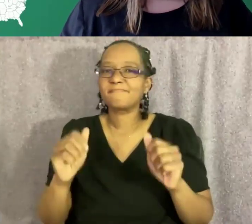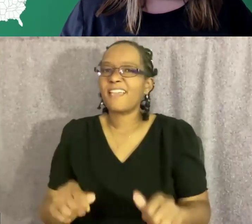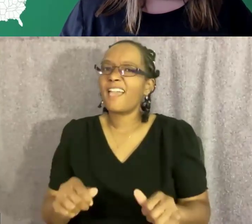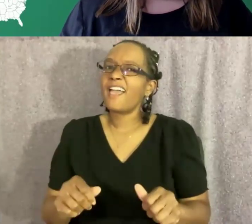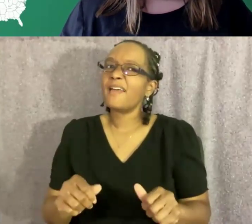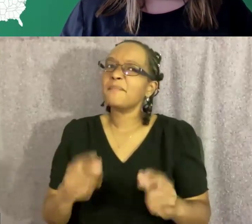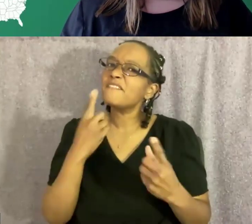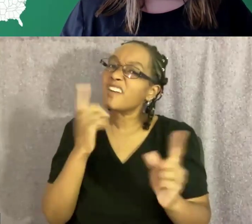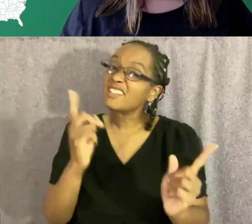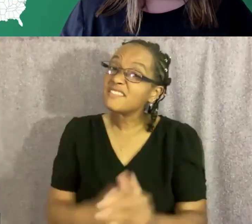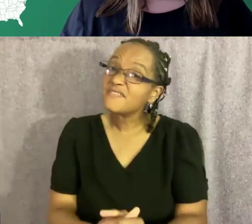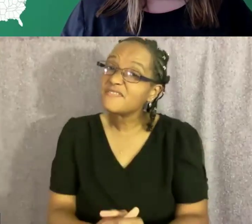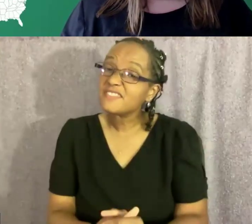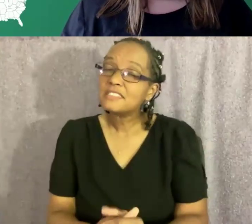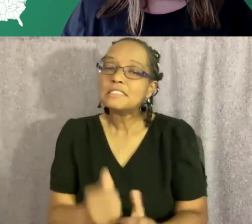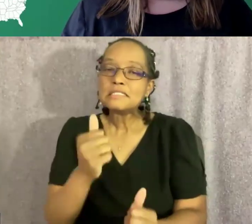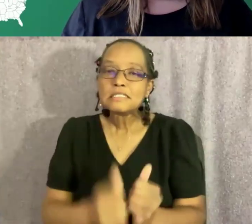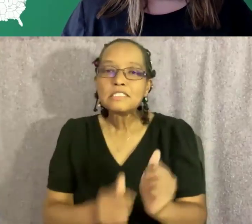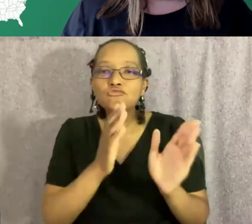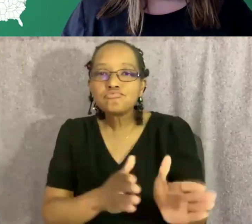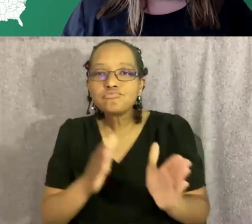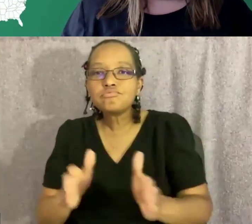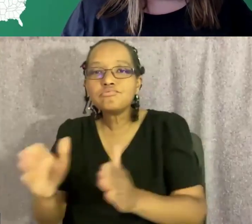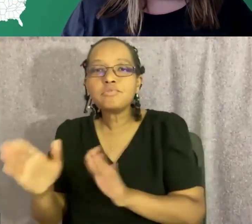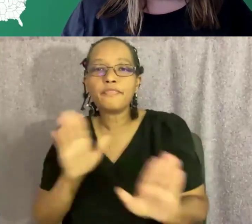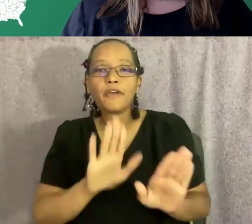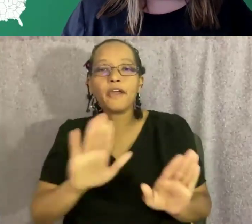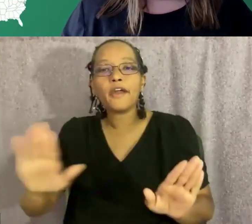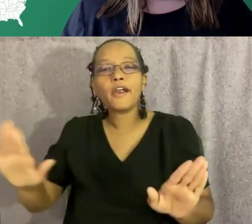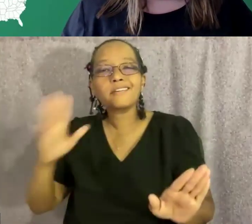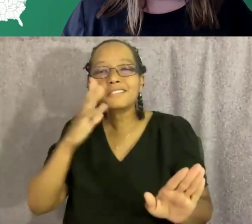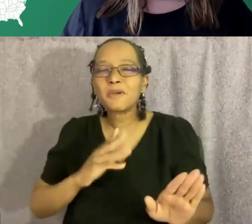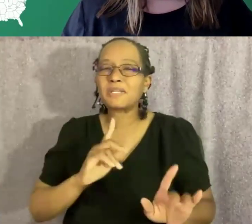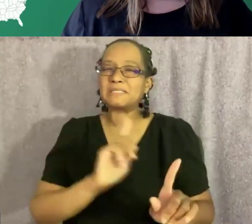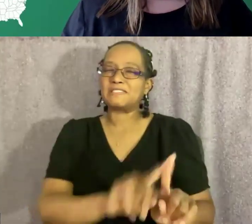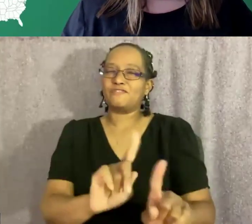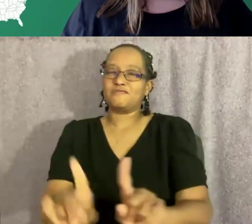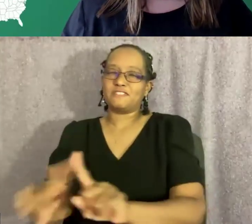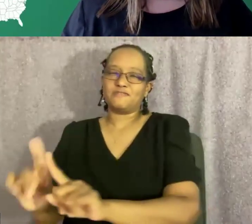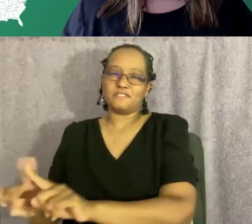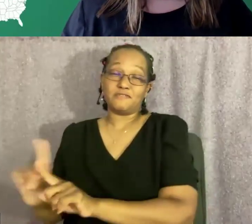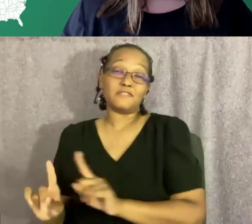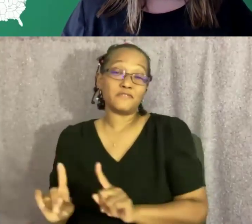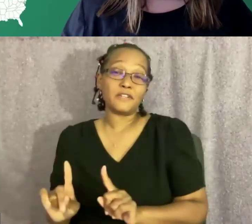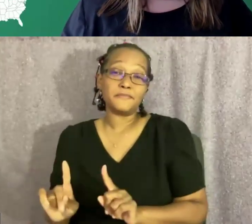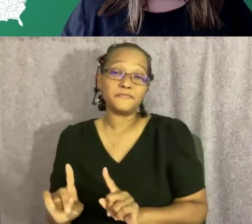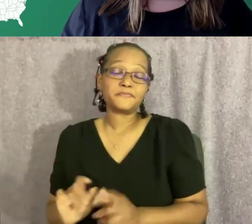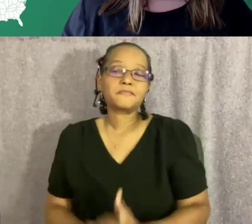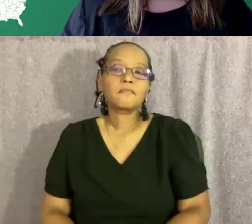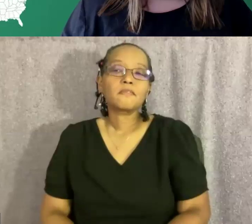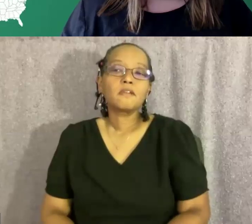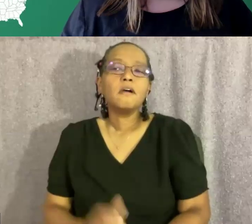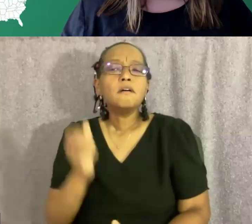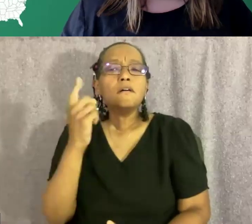effective. I mean, each individual and their experience is so different. And again, not